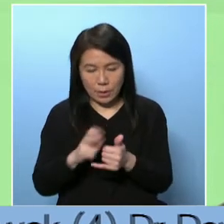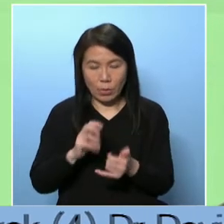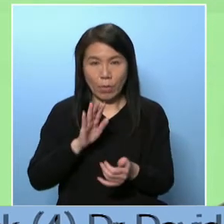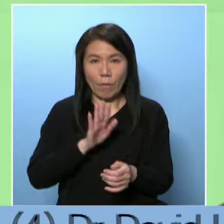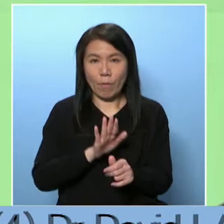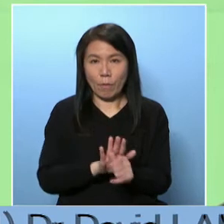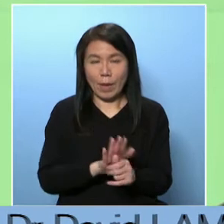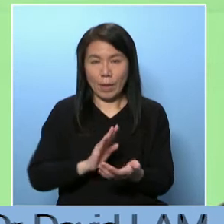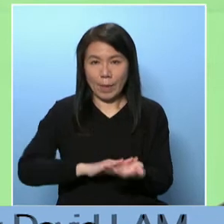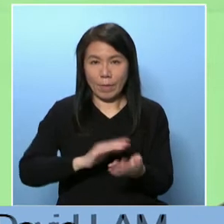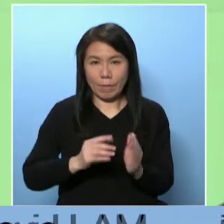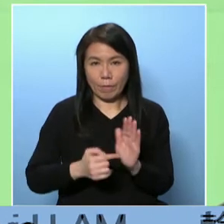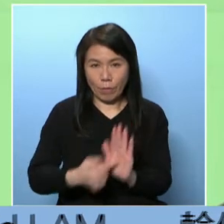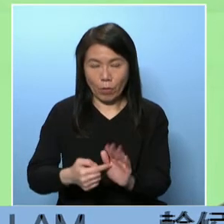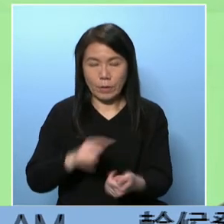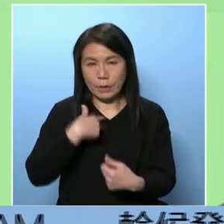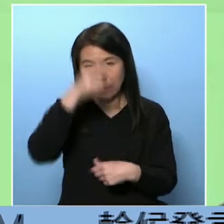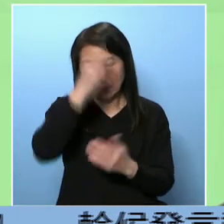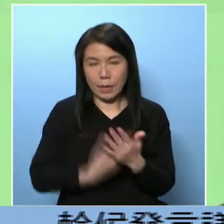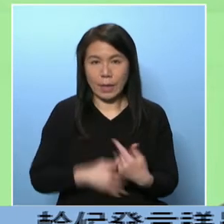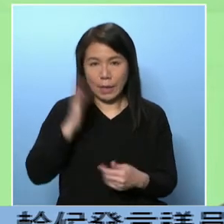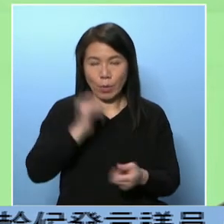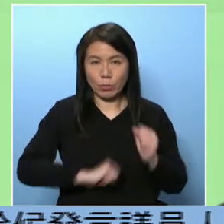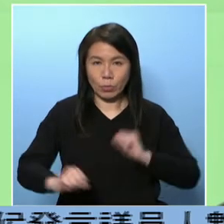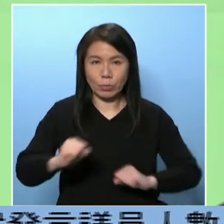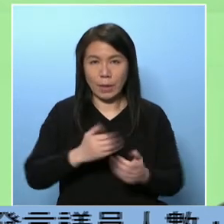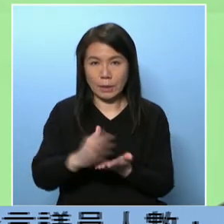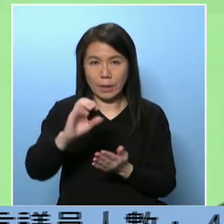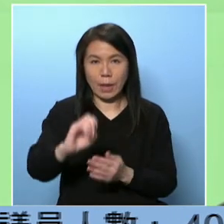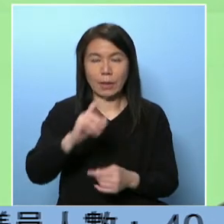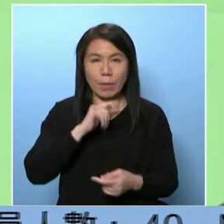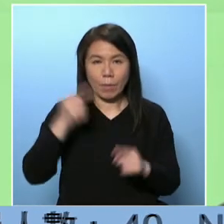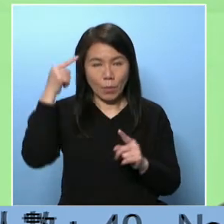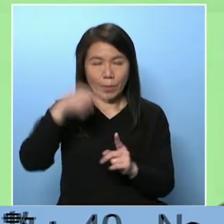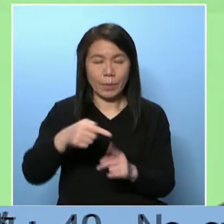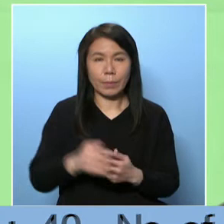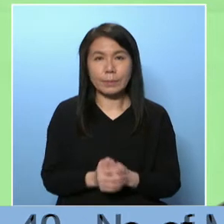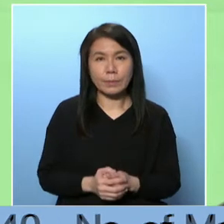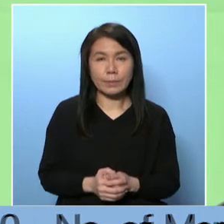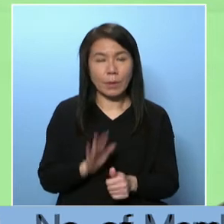early and treat early all those confirmed cases, so that we'd be able to achieve the objective of